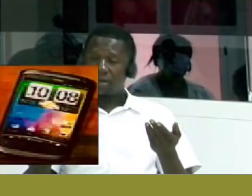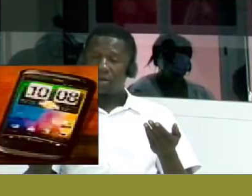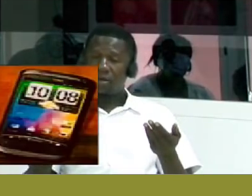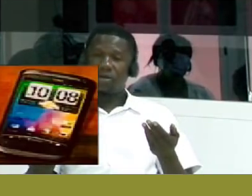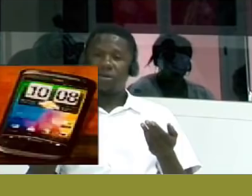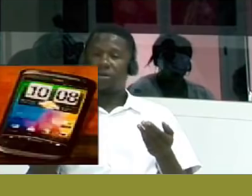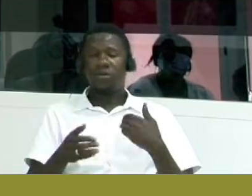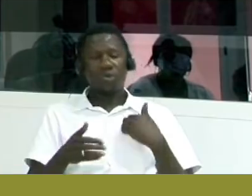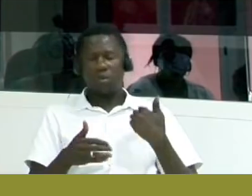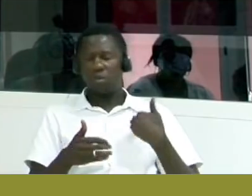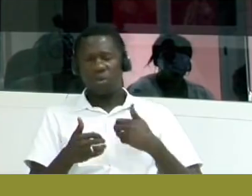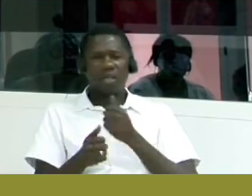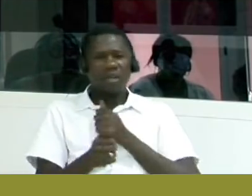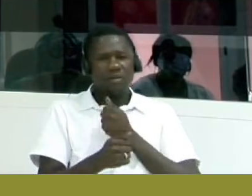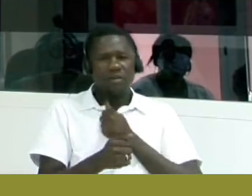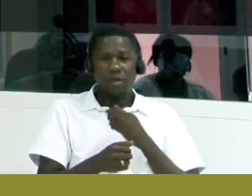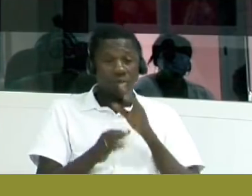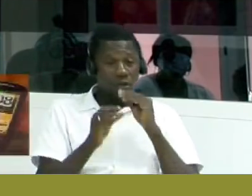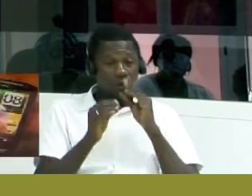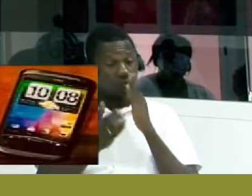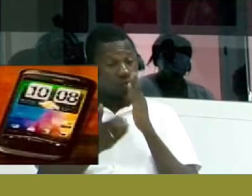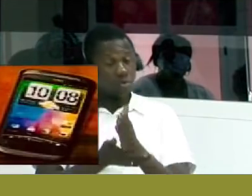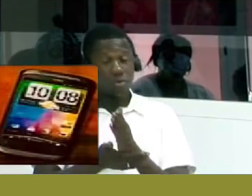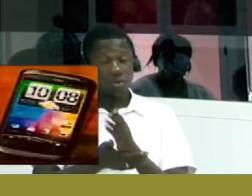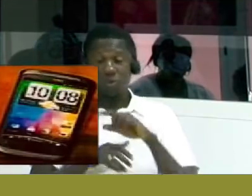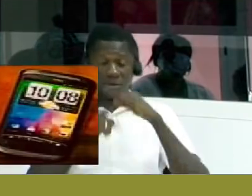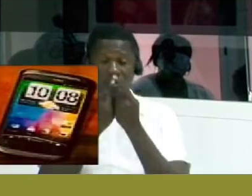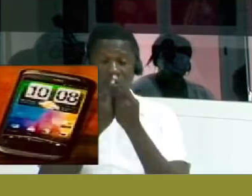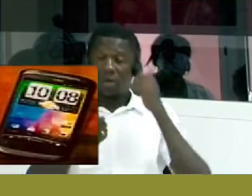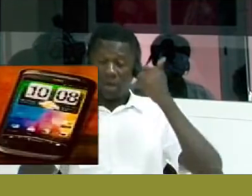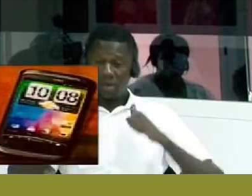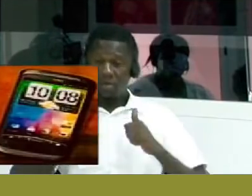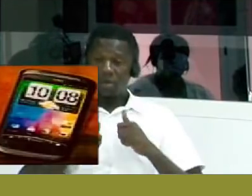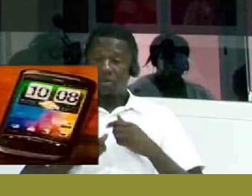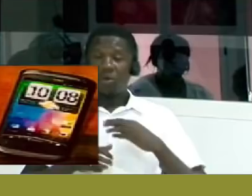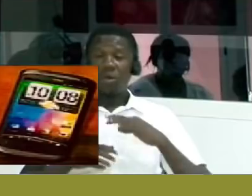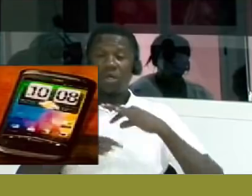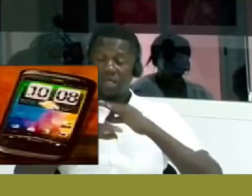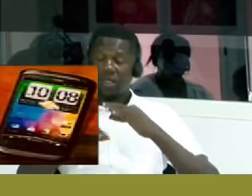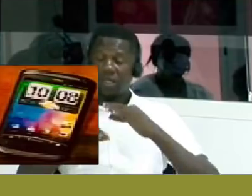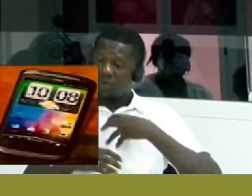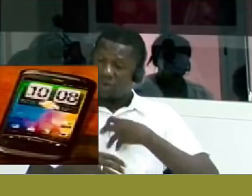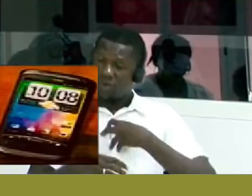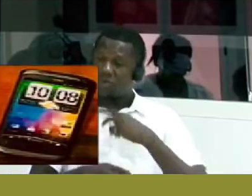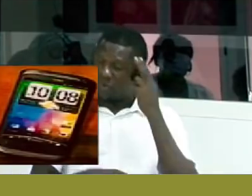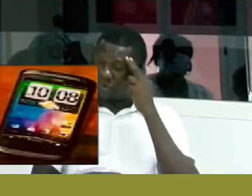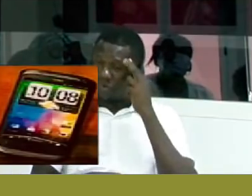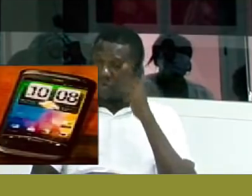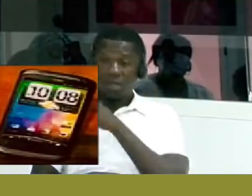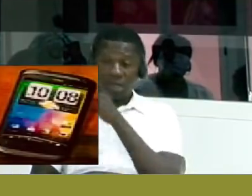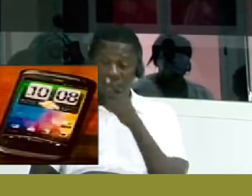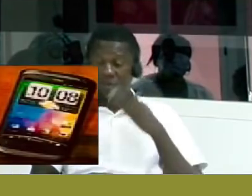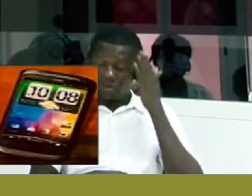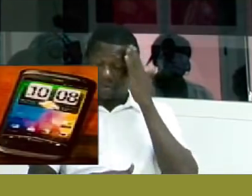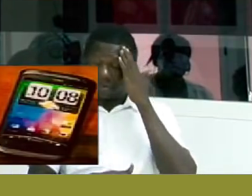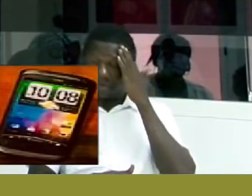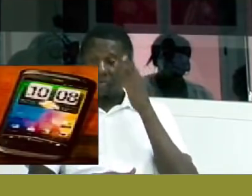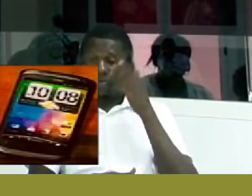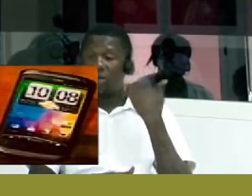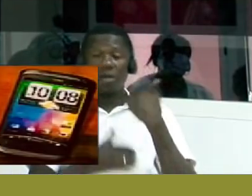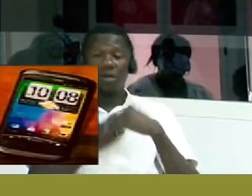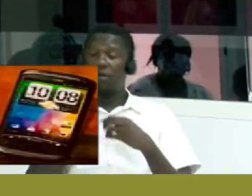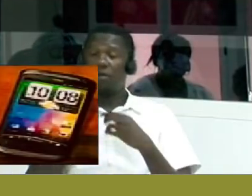So people are afraid even to tell you the truth. Something will happen. You will be interested to know. They will know, but they will not tell you.